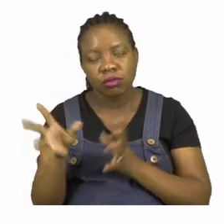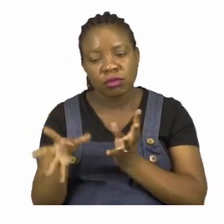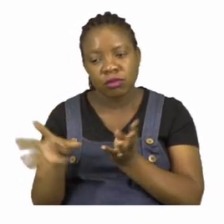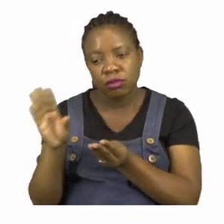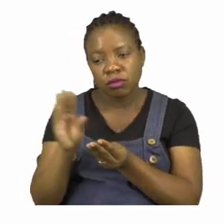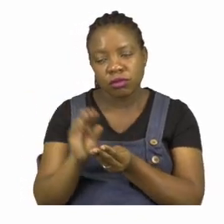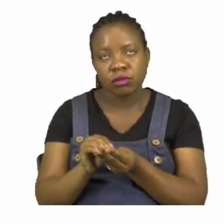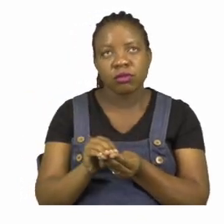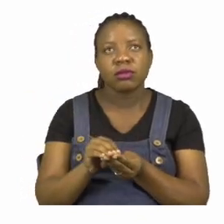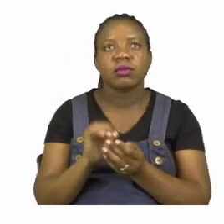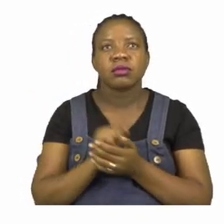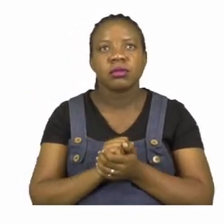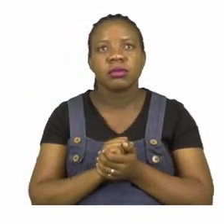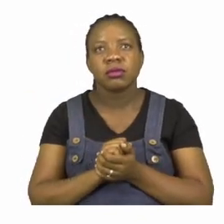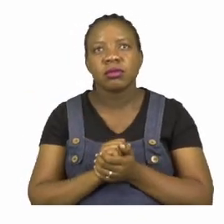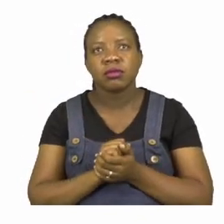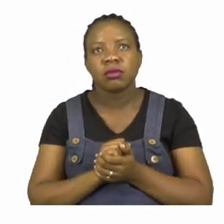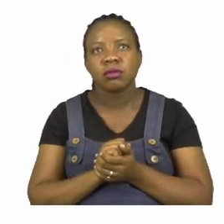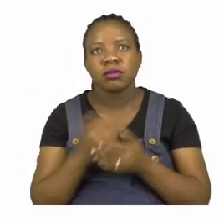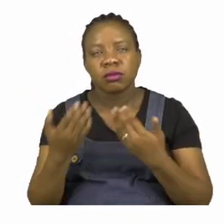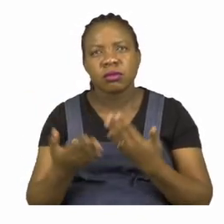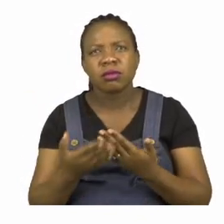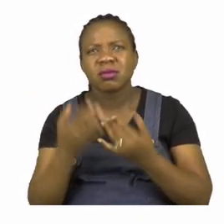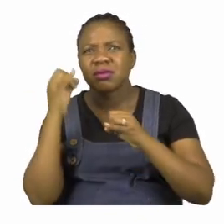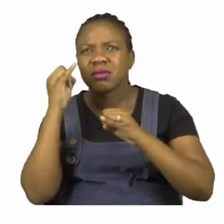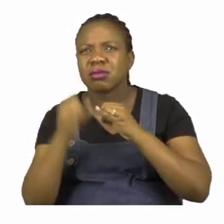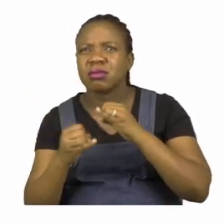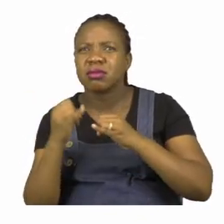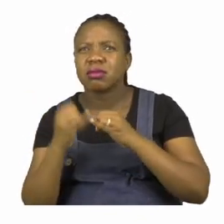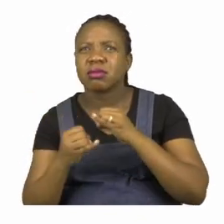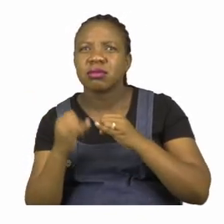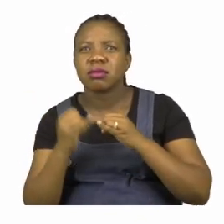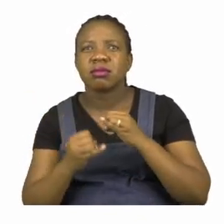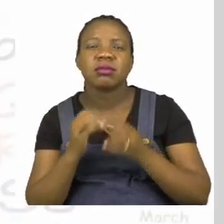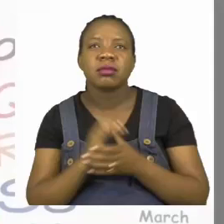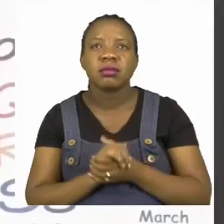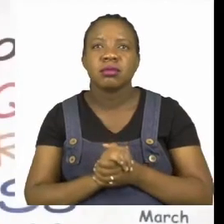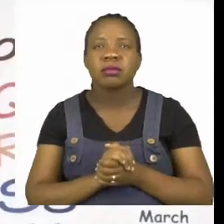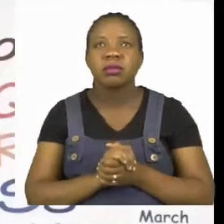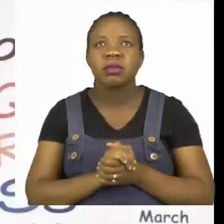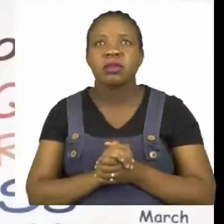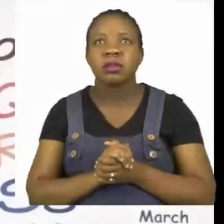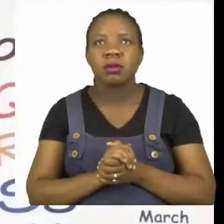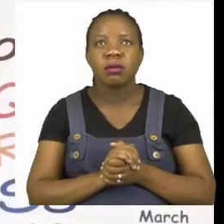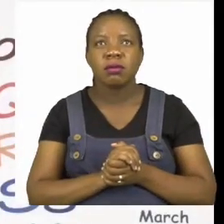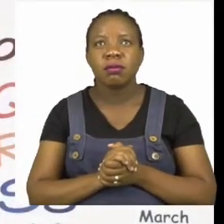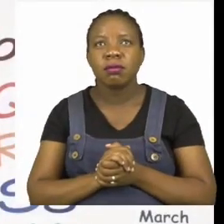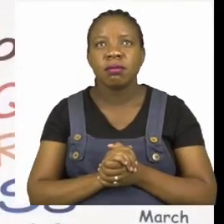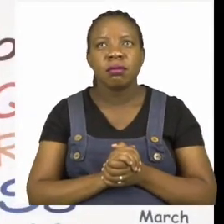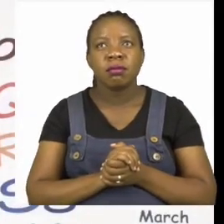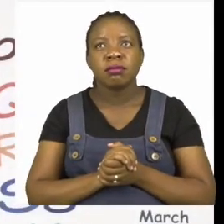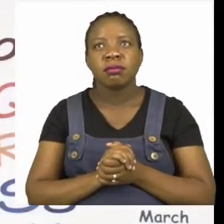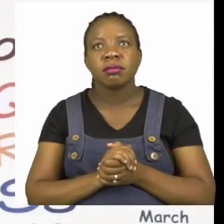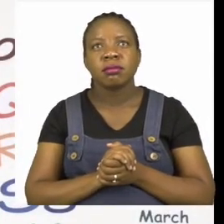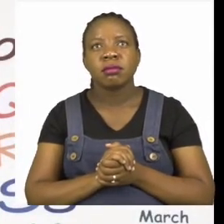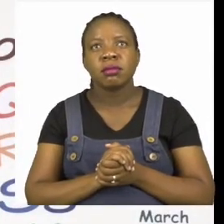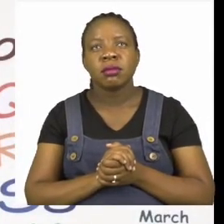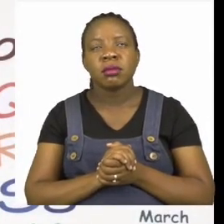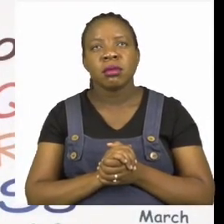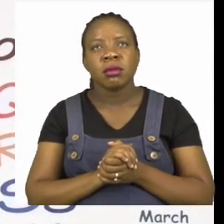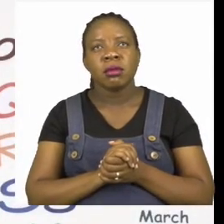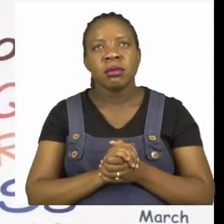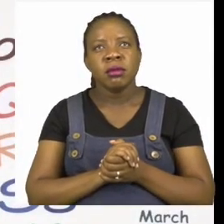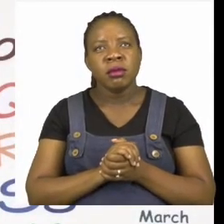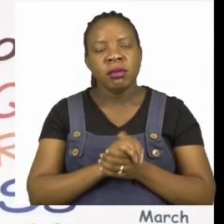do the last one together. Let's take a look at the board. Now, as we always know, Grandpa Hundreds is in